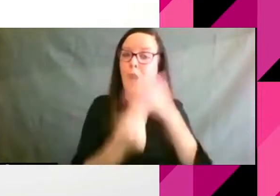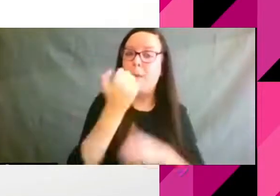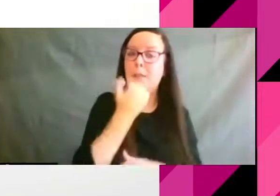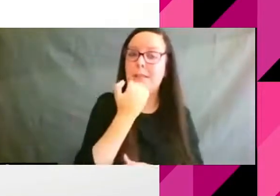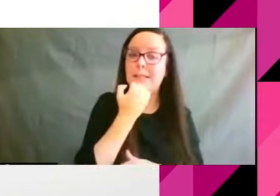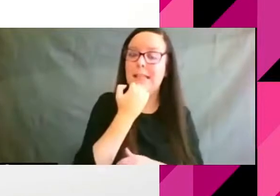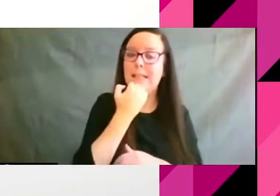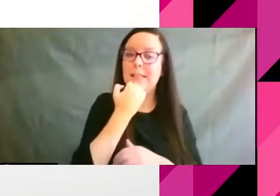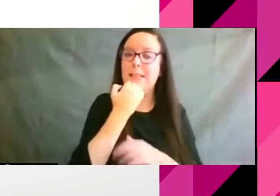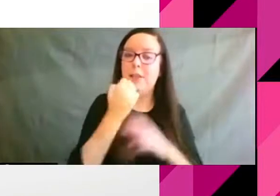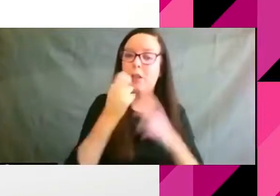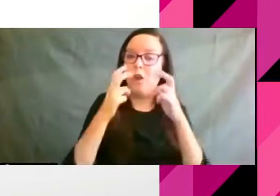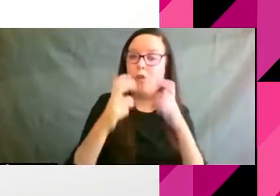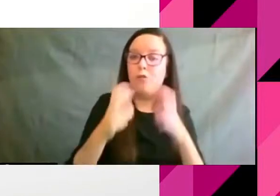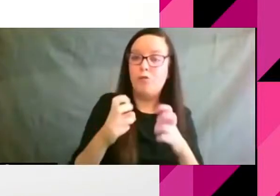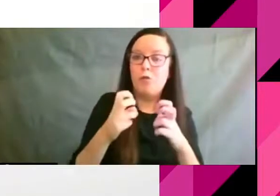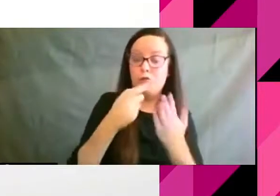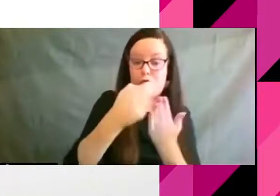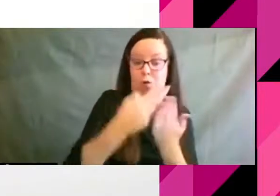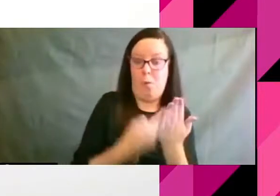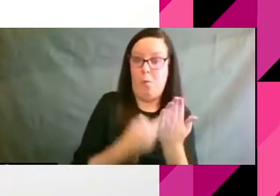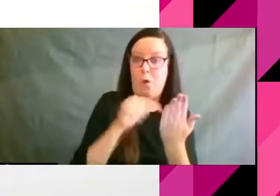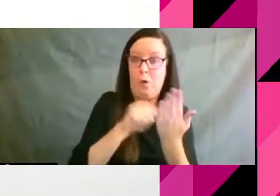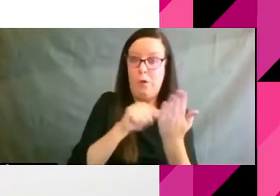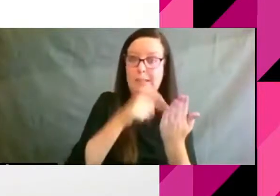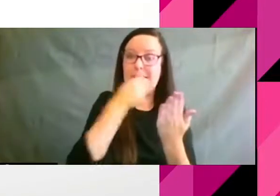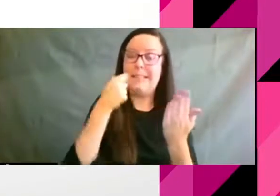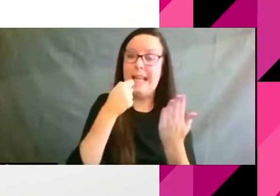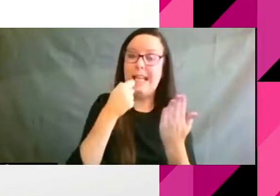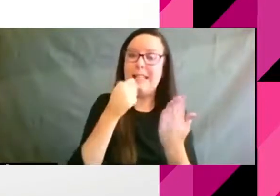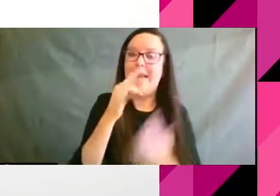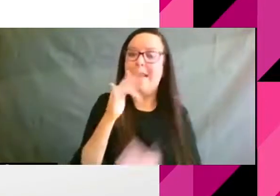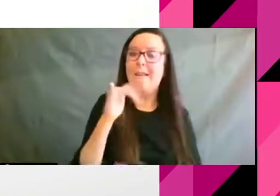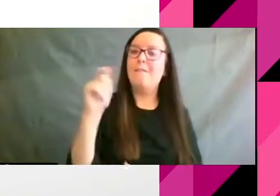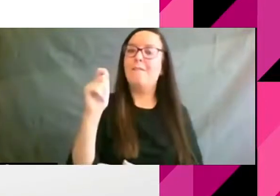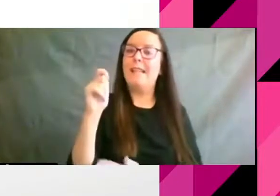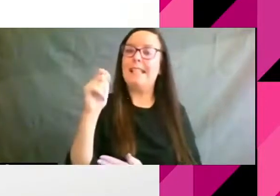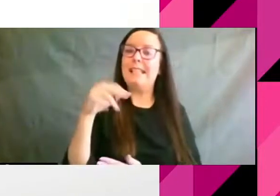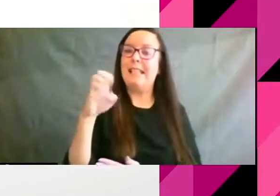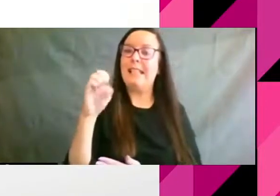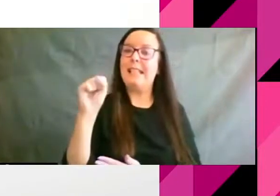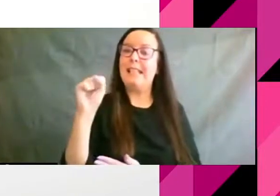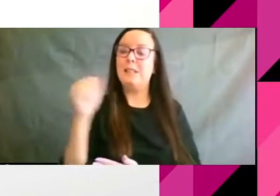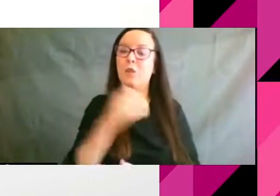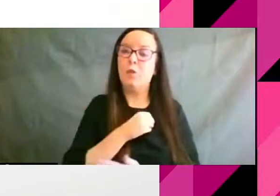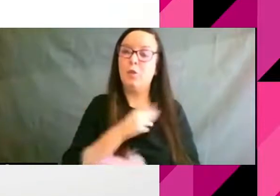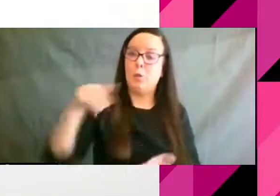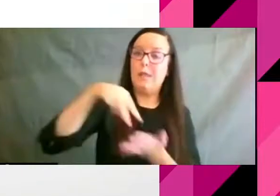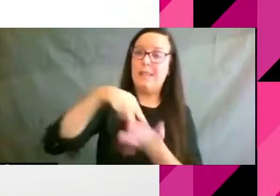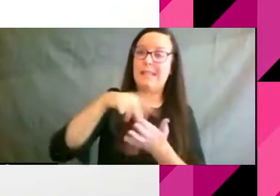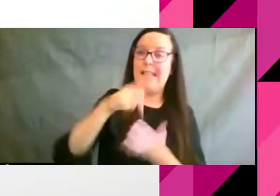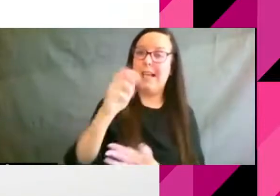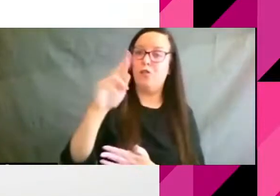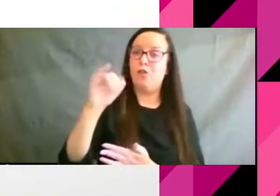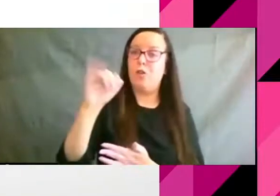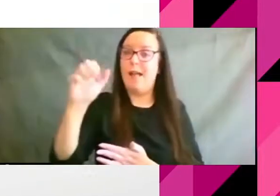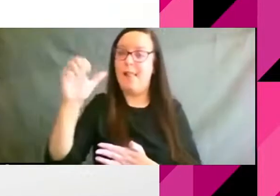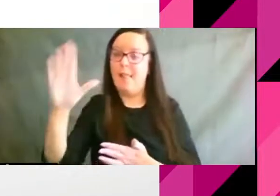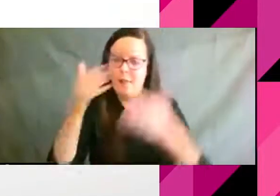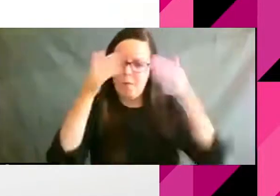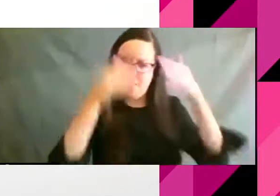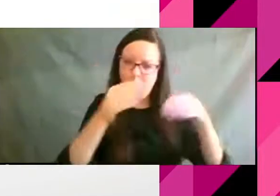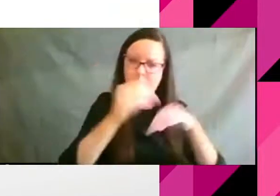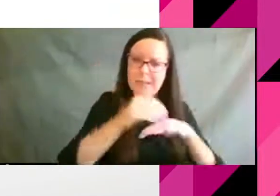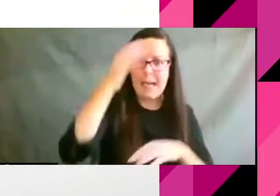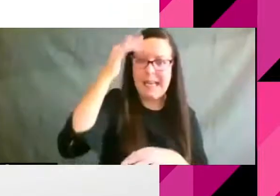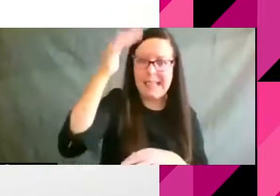that current Tasmanian tests, for example, on fitness to stand trial, focuses too much on a checklist of intellectual abilities and not on